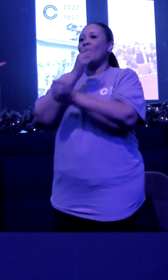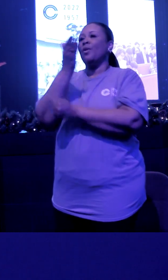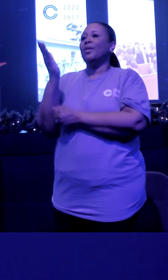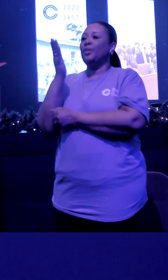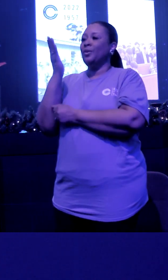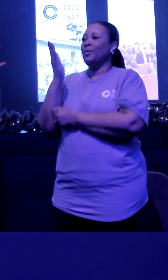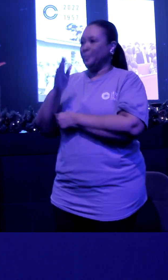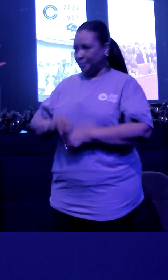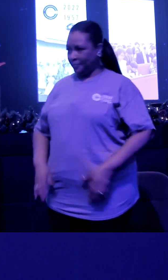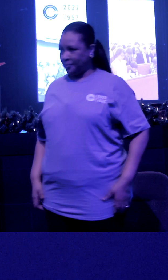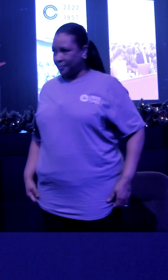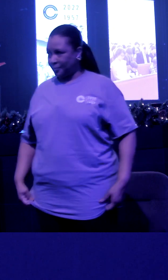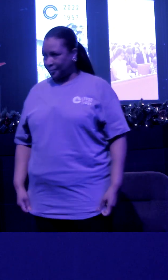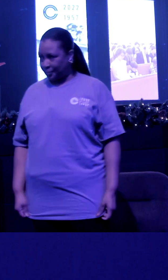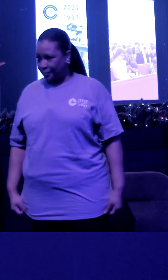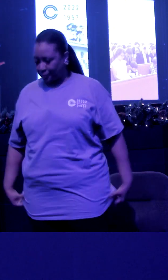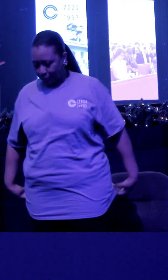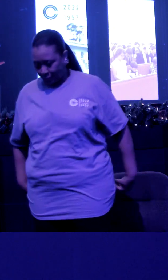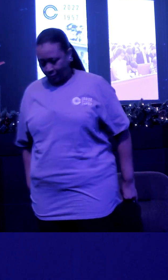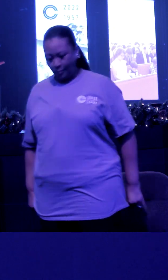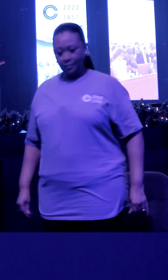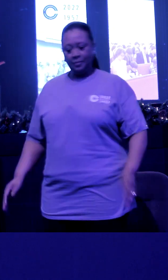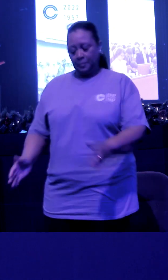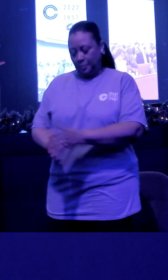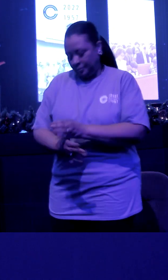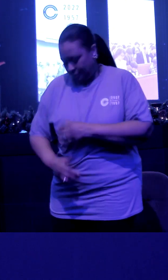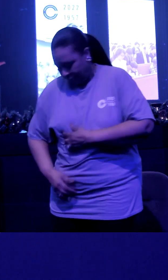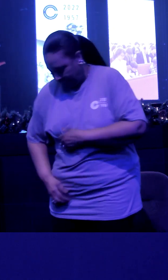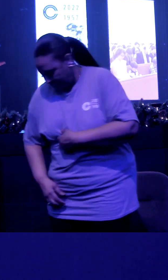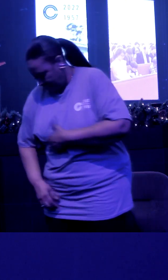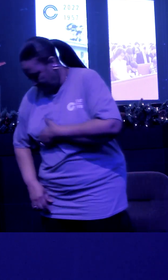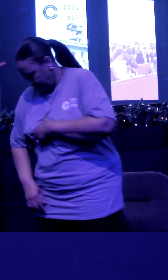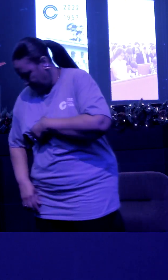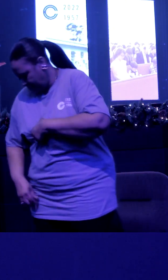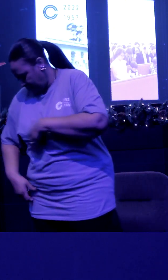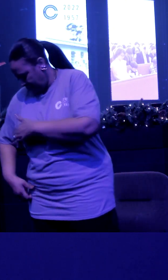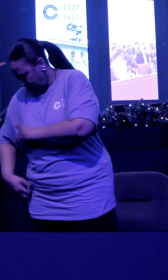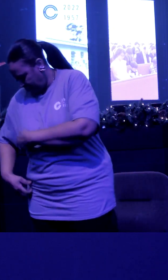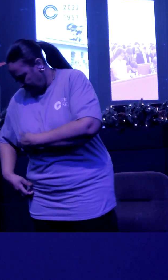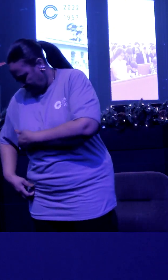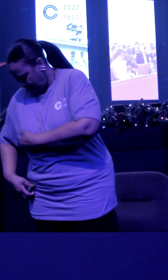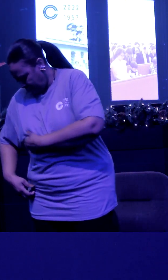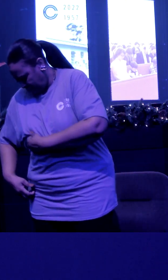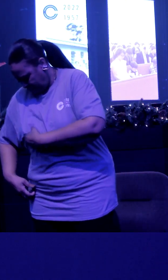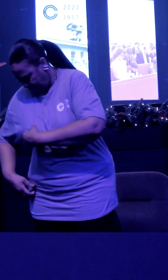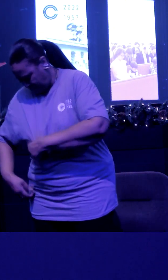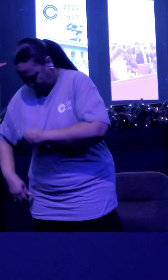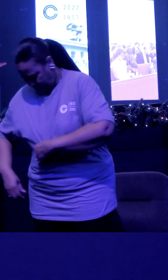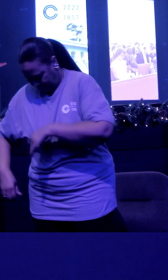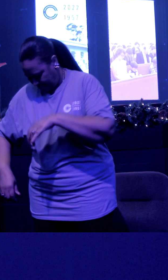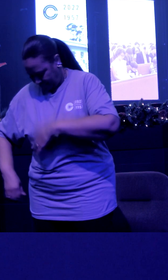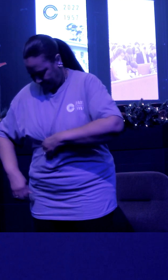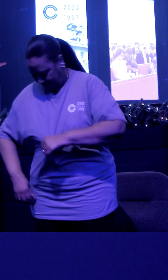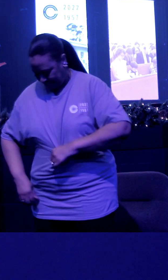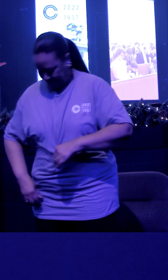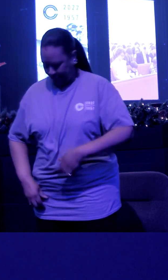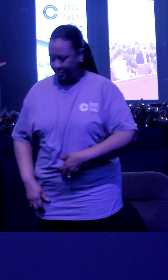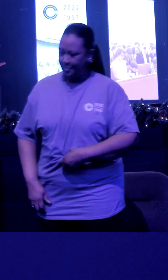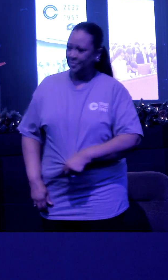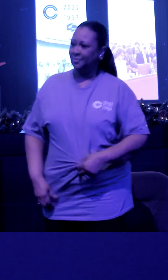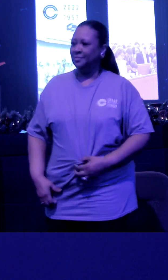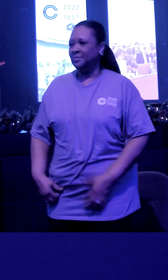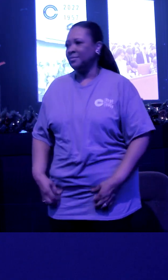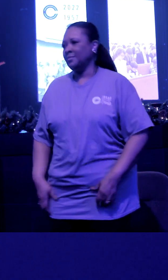and so excited to worship together. And as we watch that video and we see those men and women on screen, the different partners that